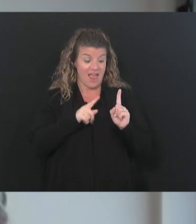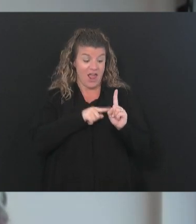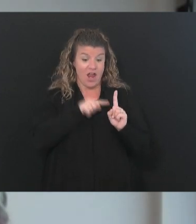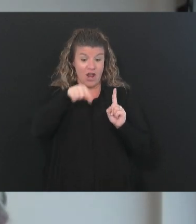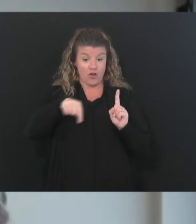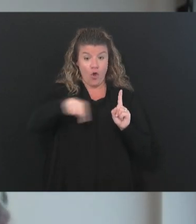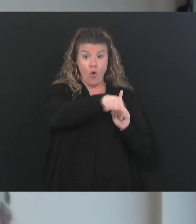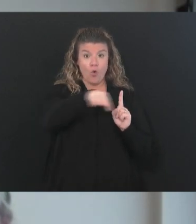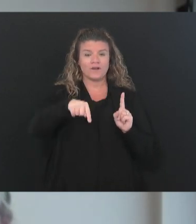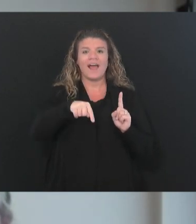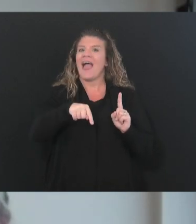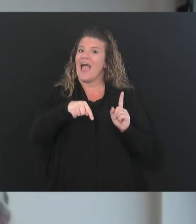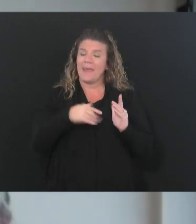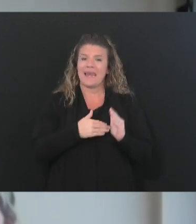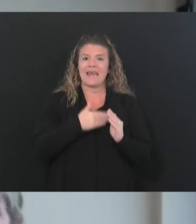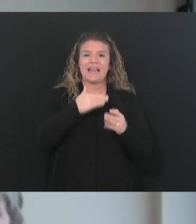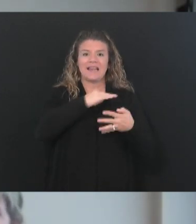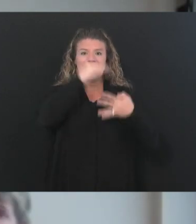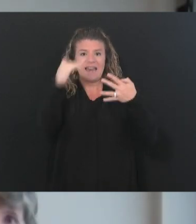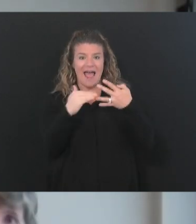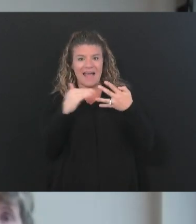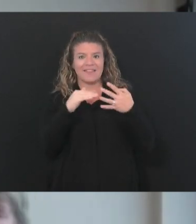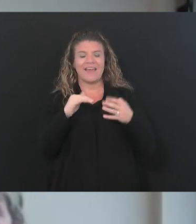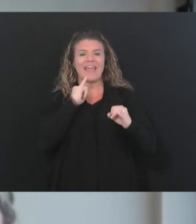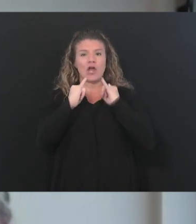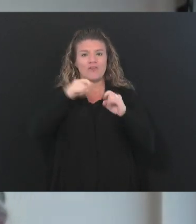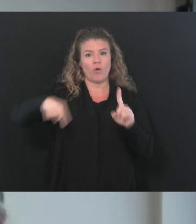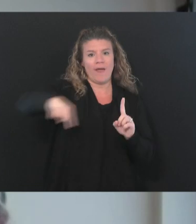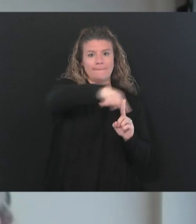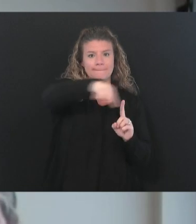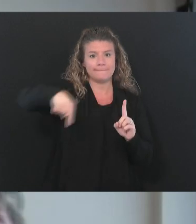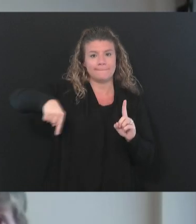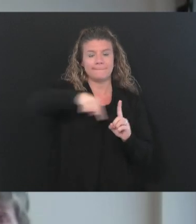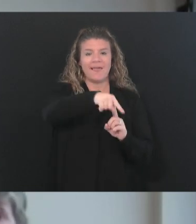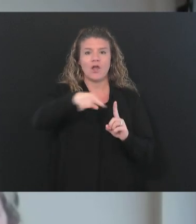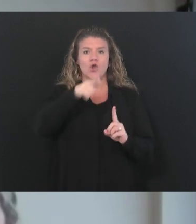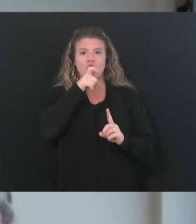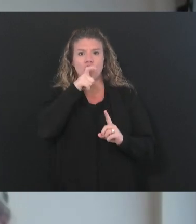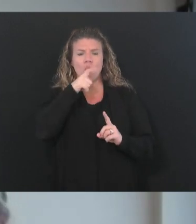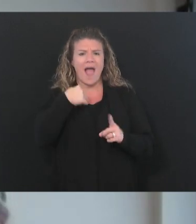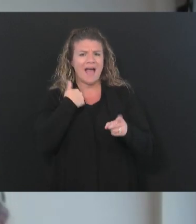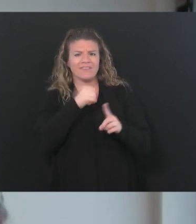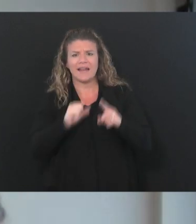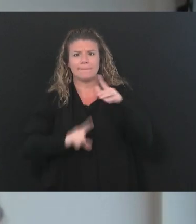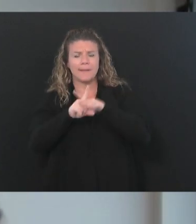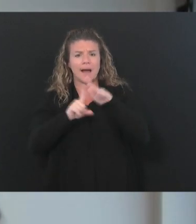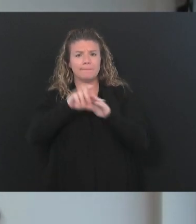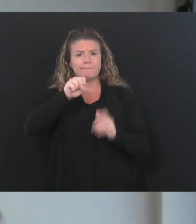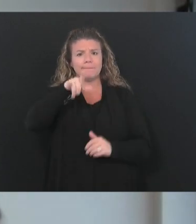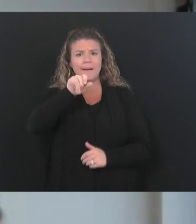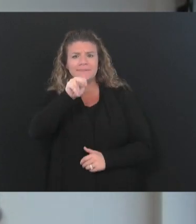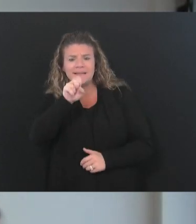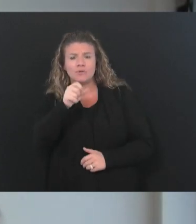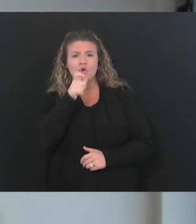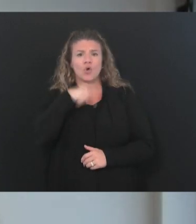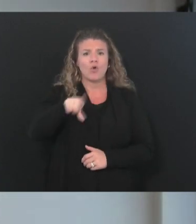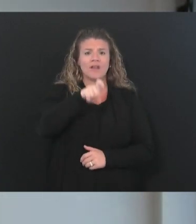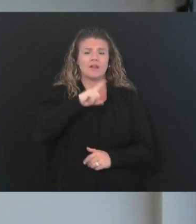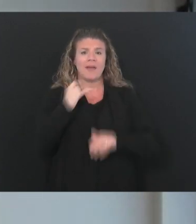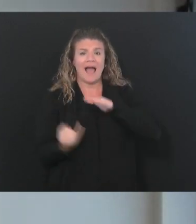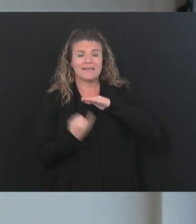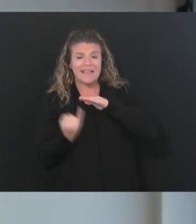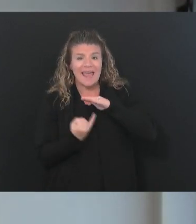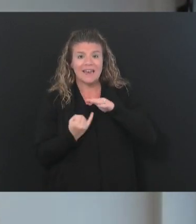to determine who else needs to be tested. Does anybody have symptoms? Who needs to be isolating themselves? Or actually,